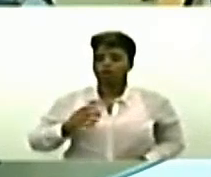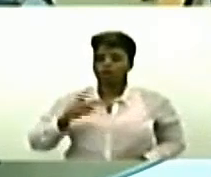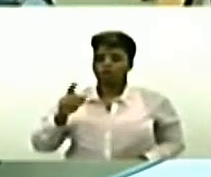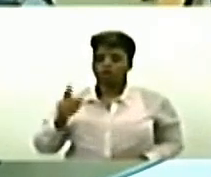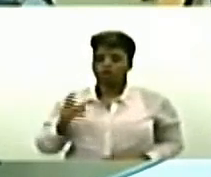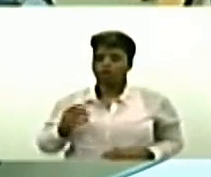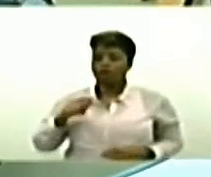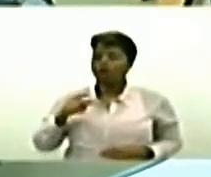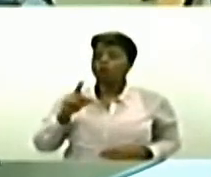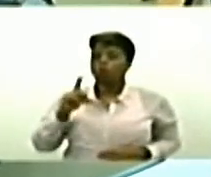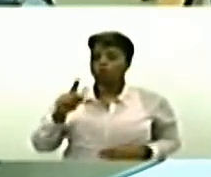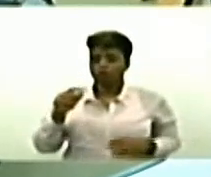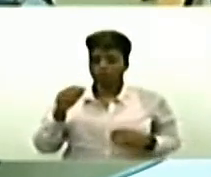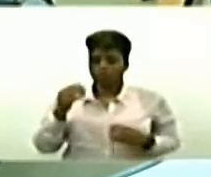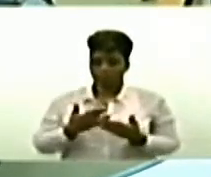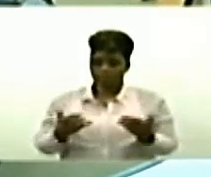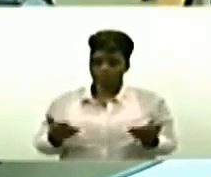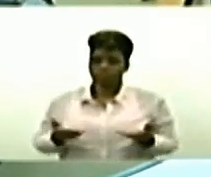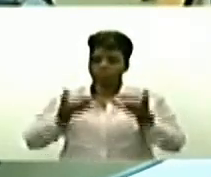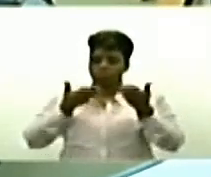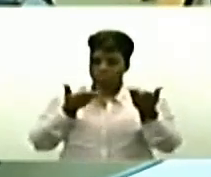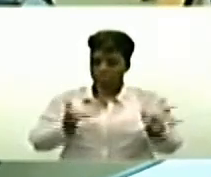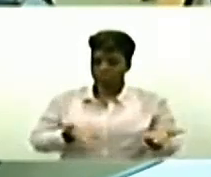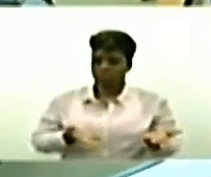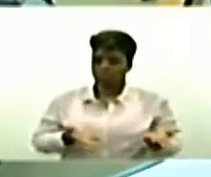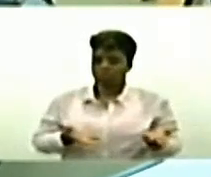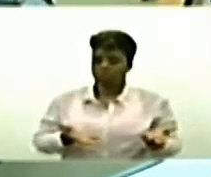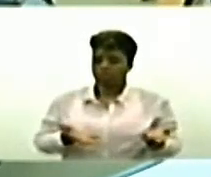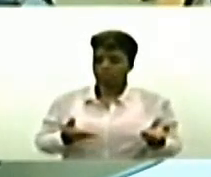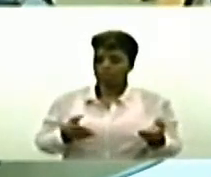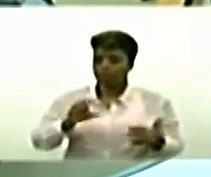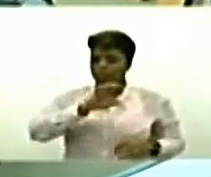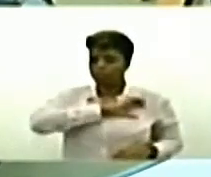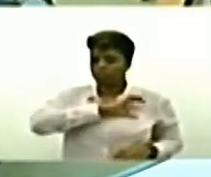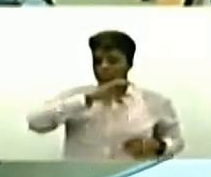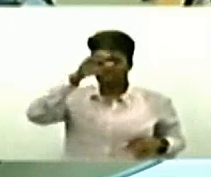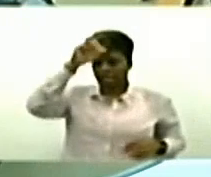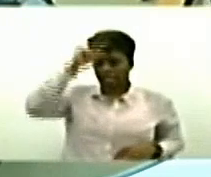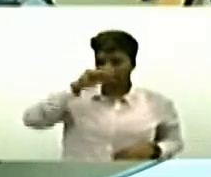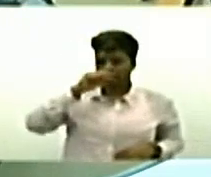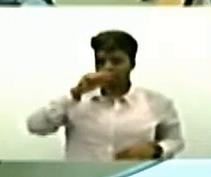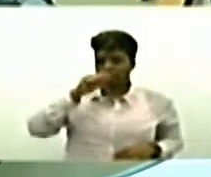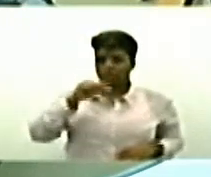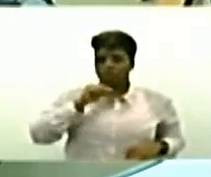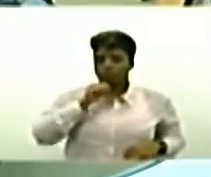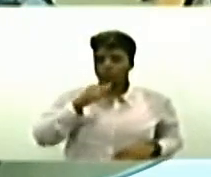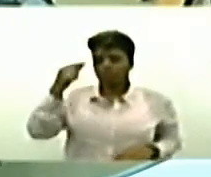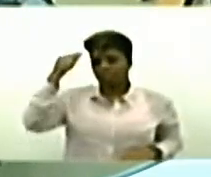just suggestion as regards to the having the police hat. I don't think that is